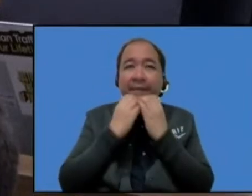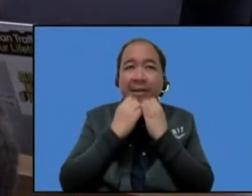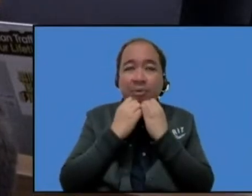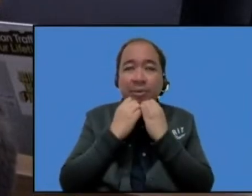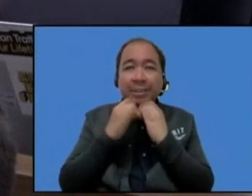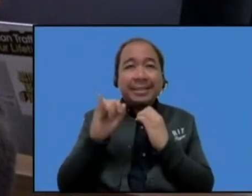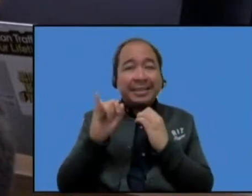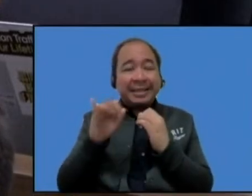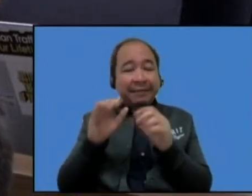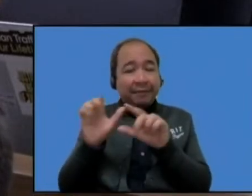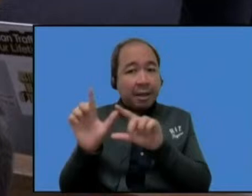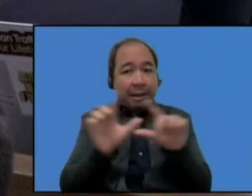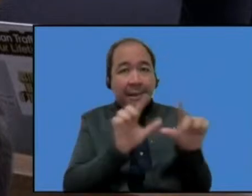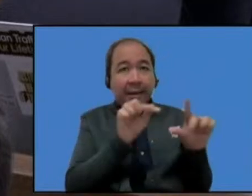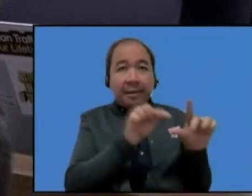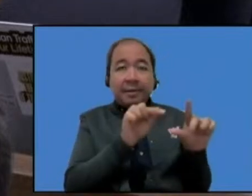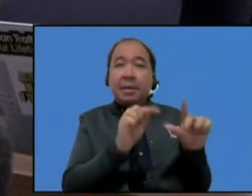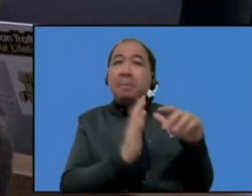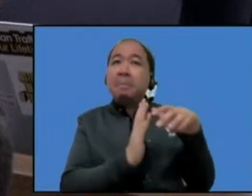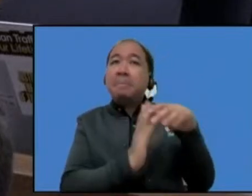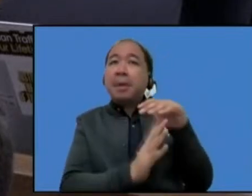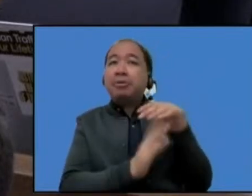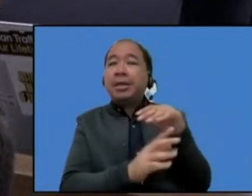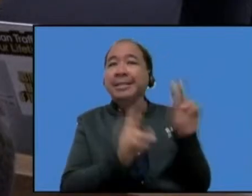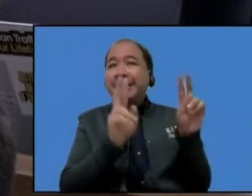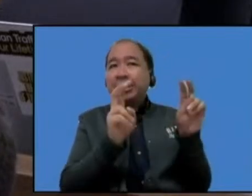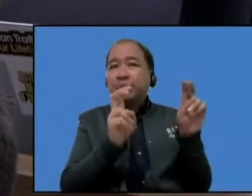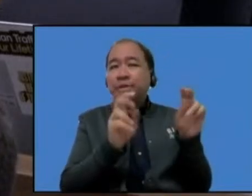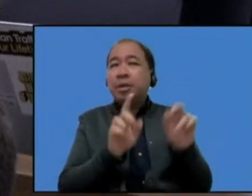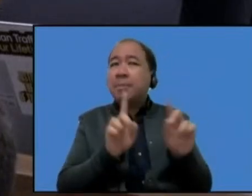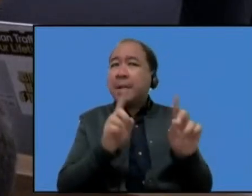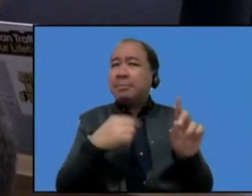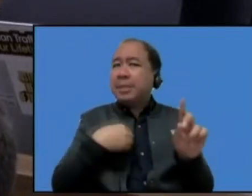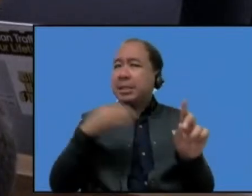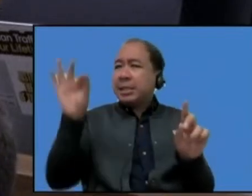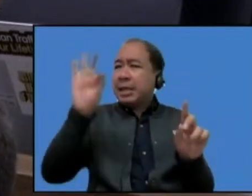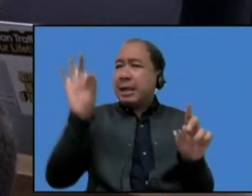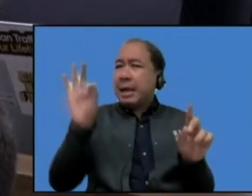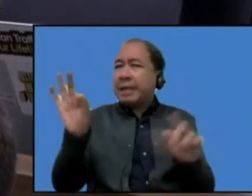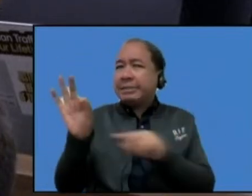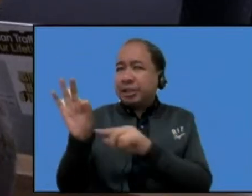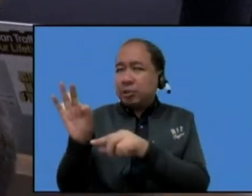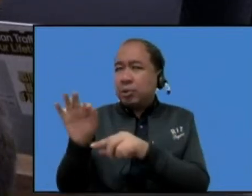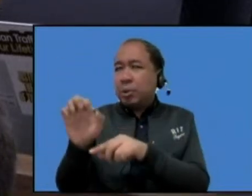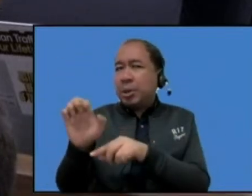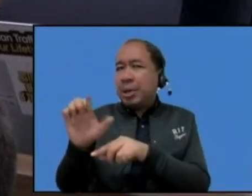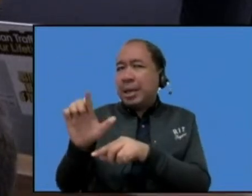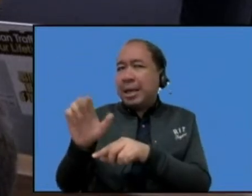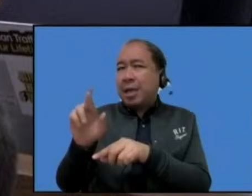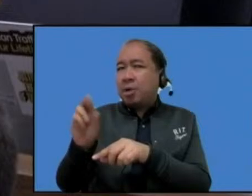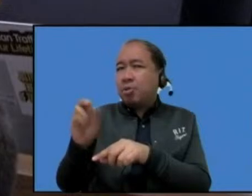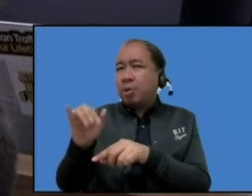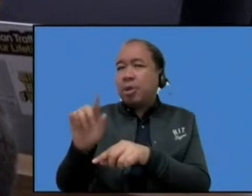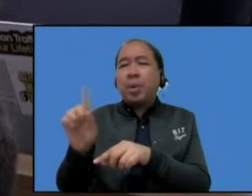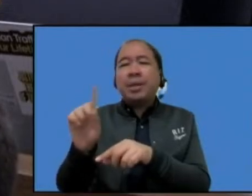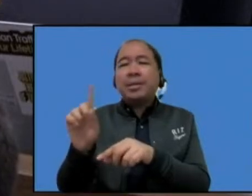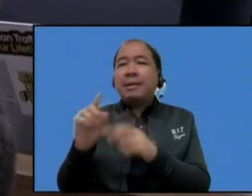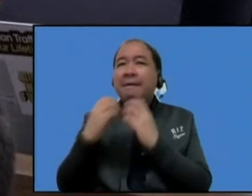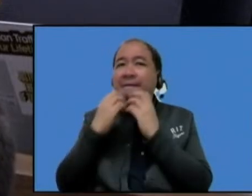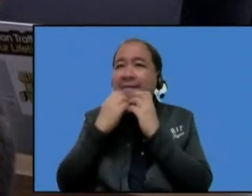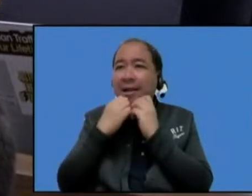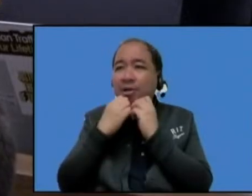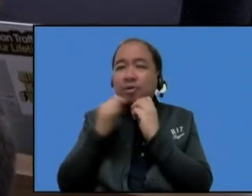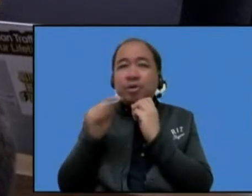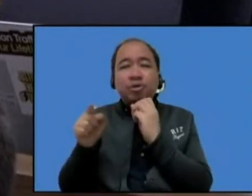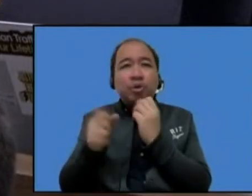migrant issues. But Elroy, I want to ask you something. What values did you stand by when